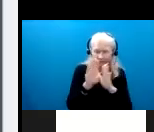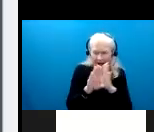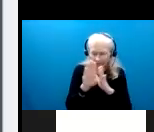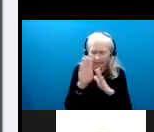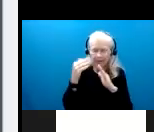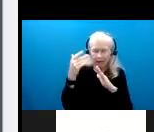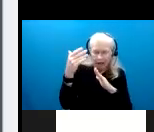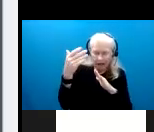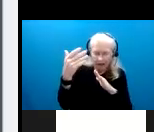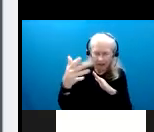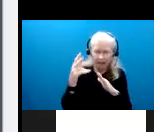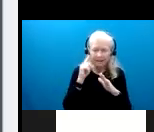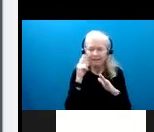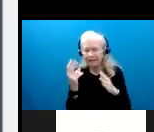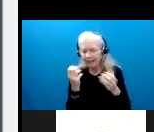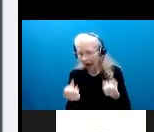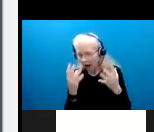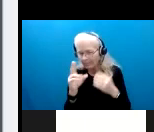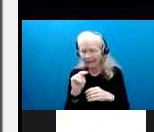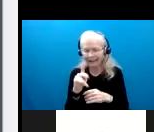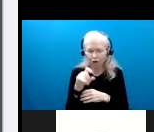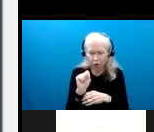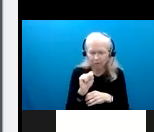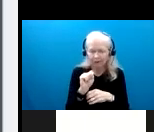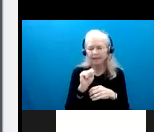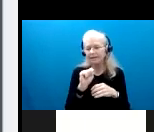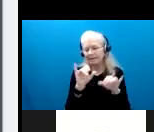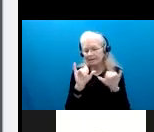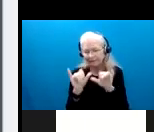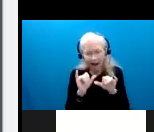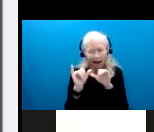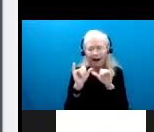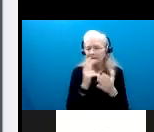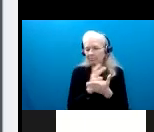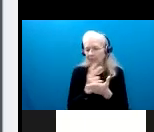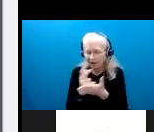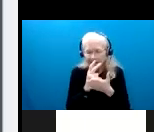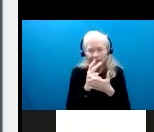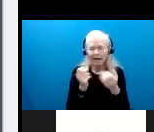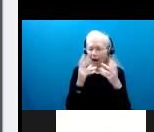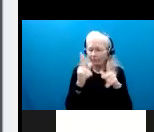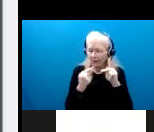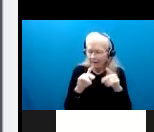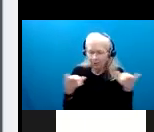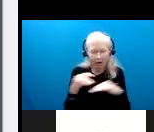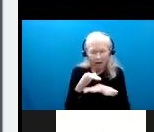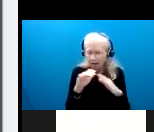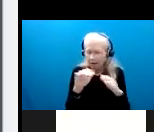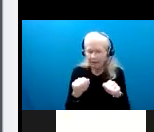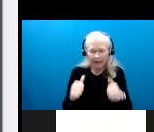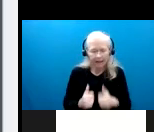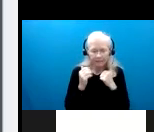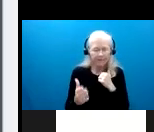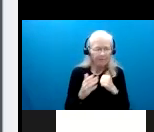of types of units produced, sizes, units, density, parking provided, etc. What's our thoughts on